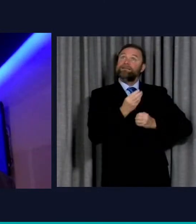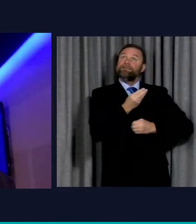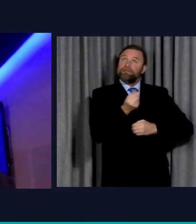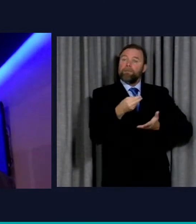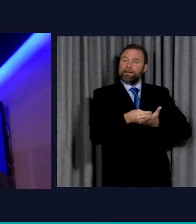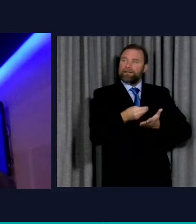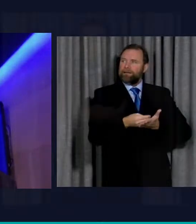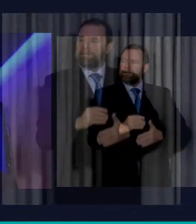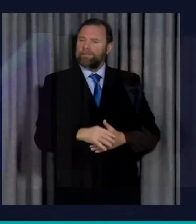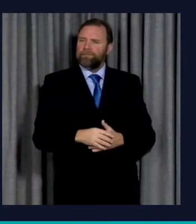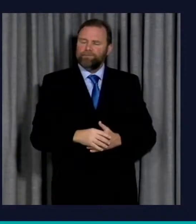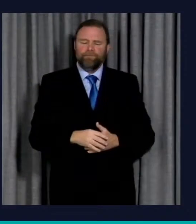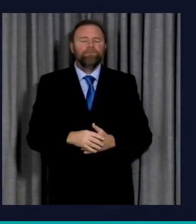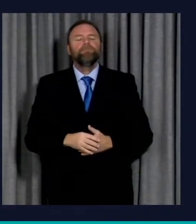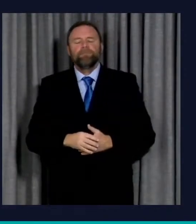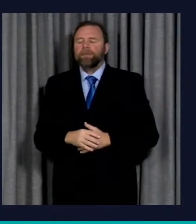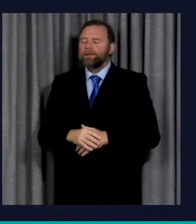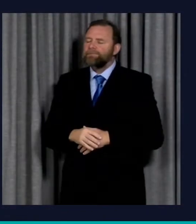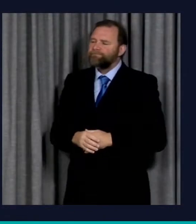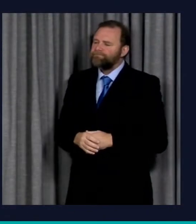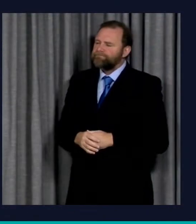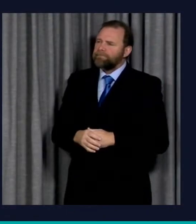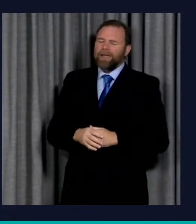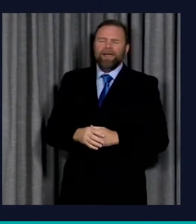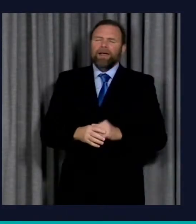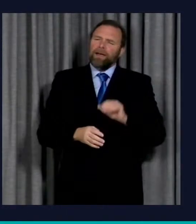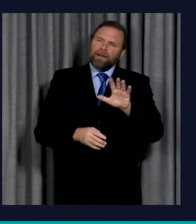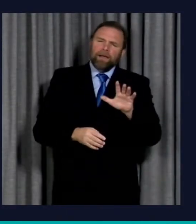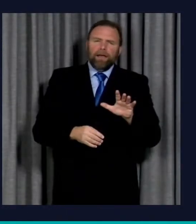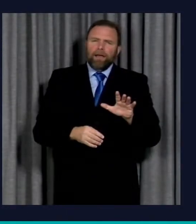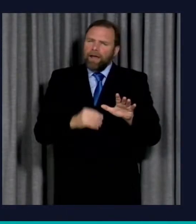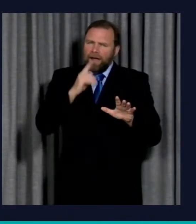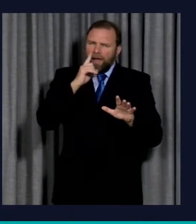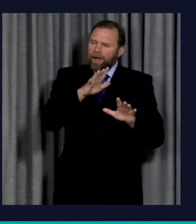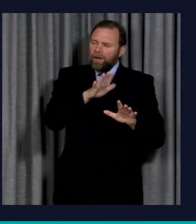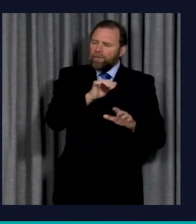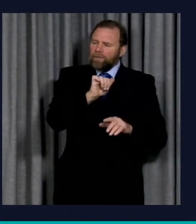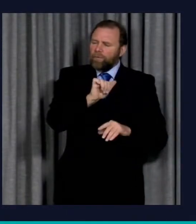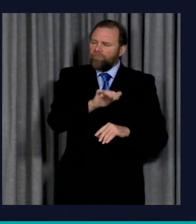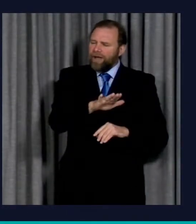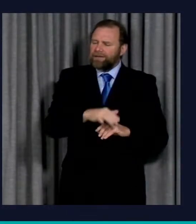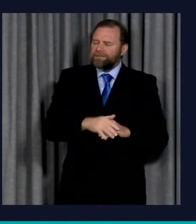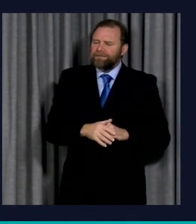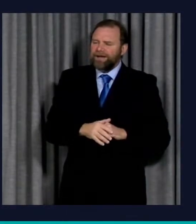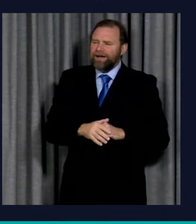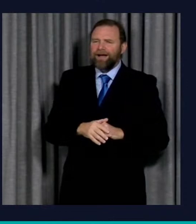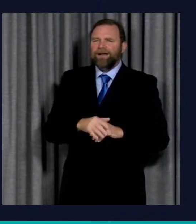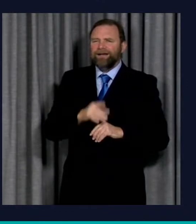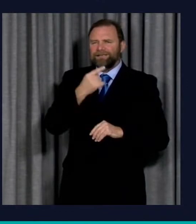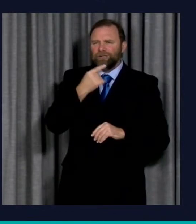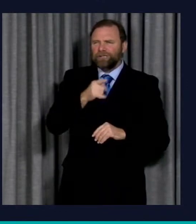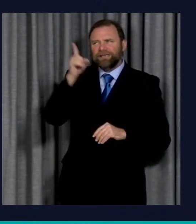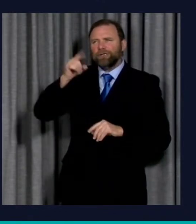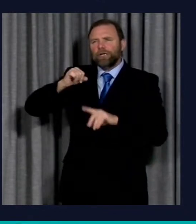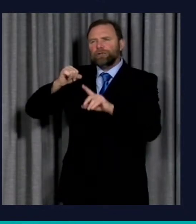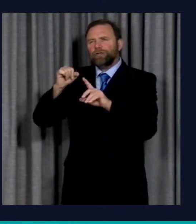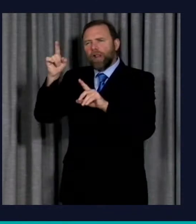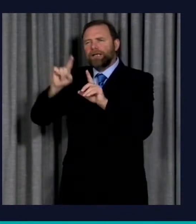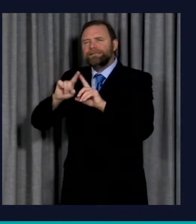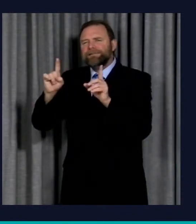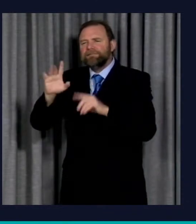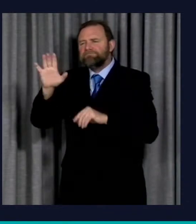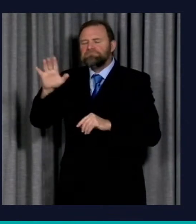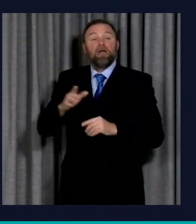Christmas period. Well, I don't think you're quite right, Dan, in suggesting that somehow in Scotland things are different. It is true